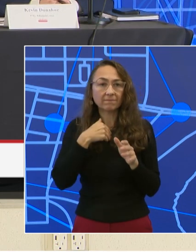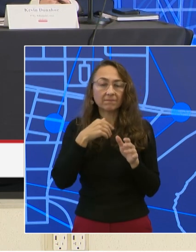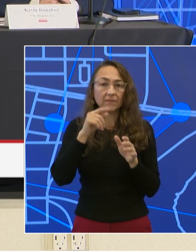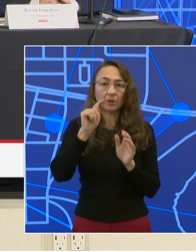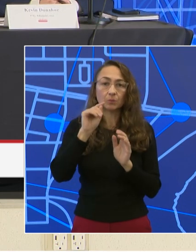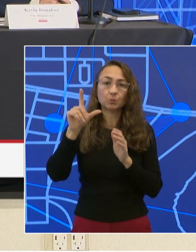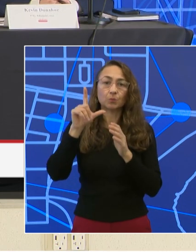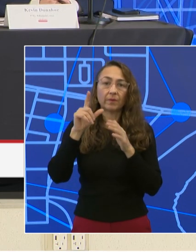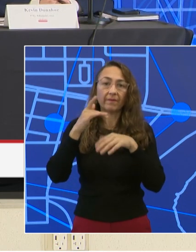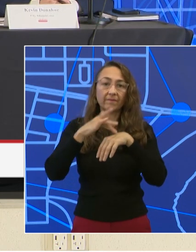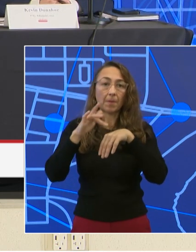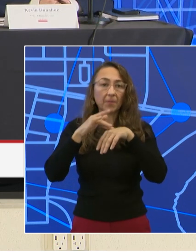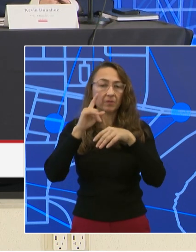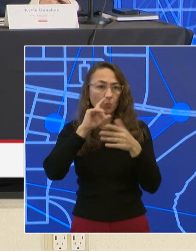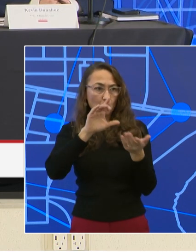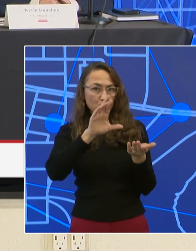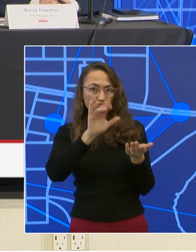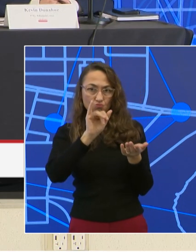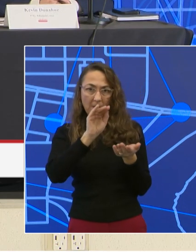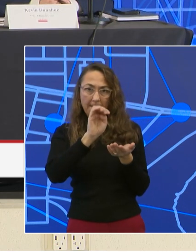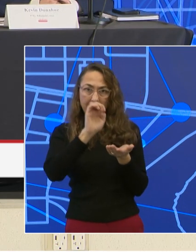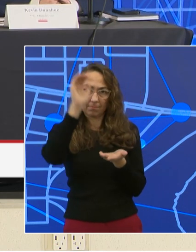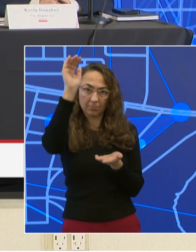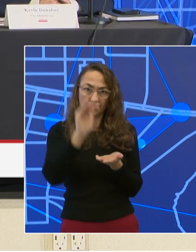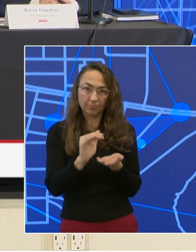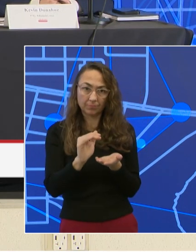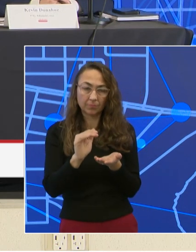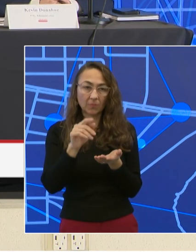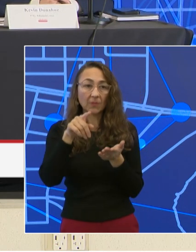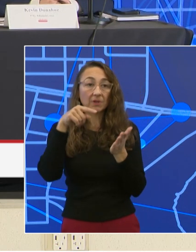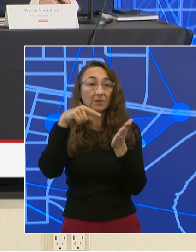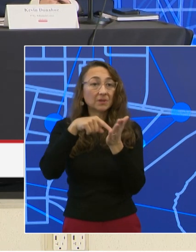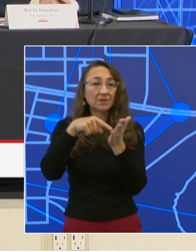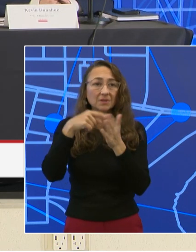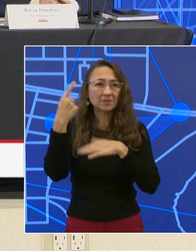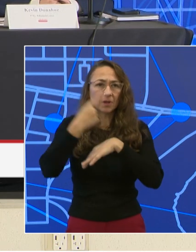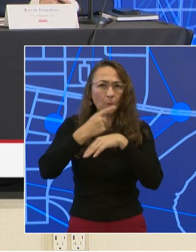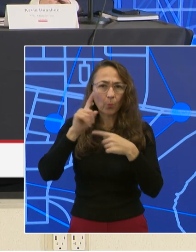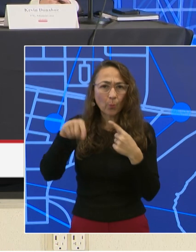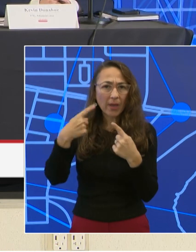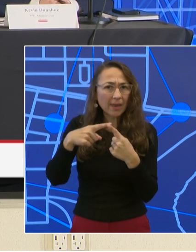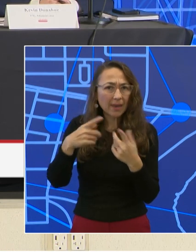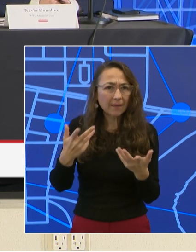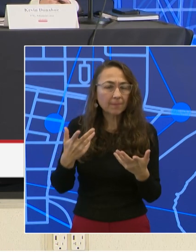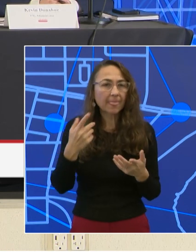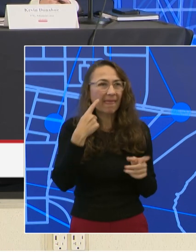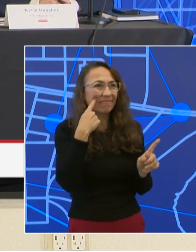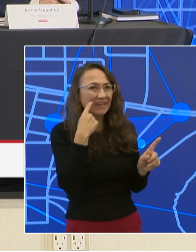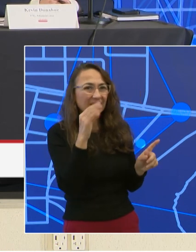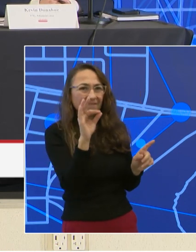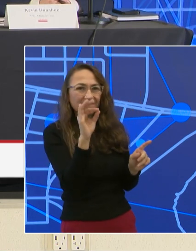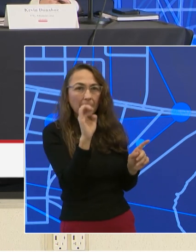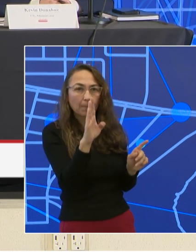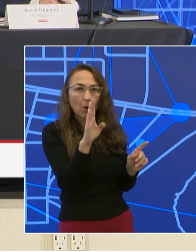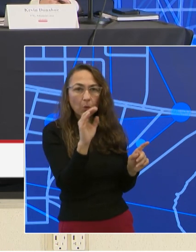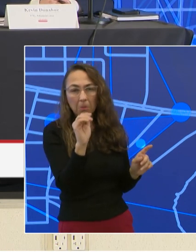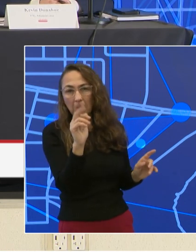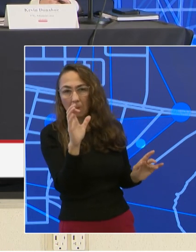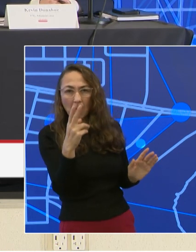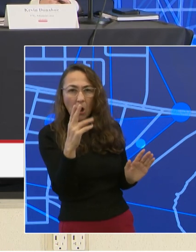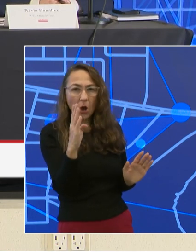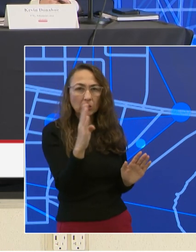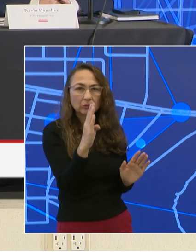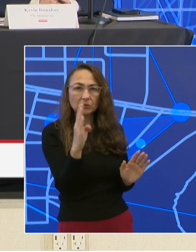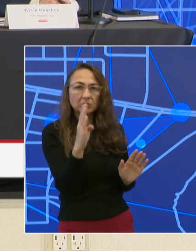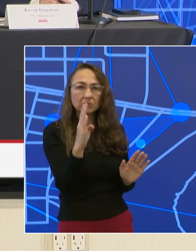Do you know when that deadline is going to be? I think it's February or March, like the actual 225 from the date of the